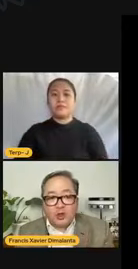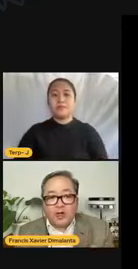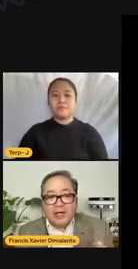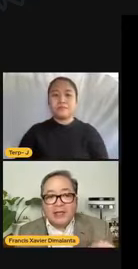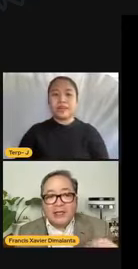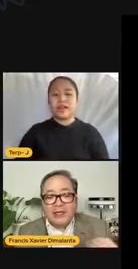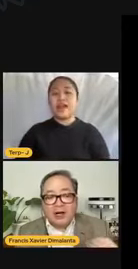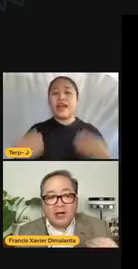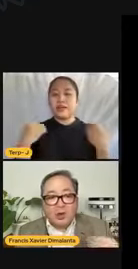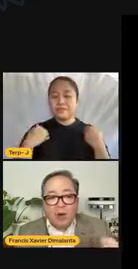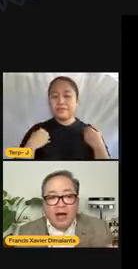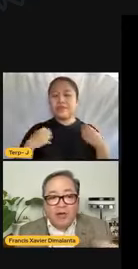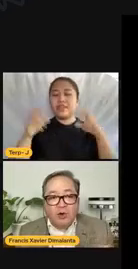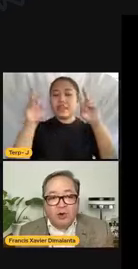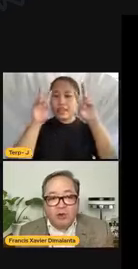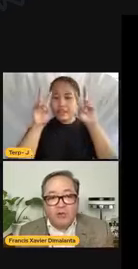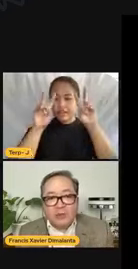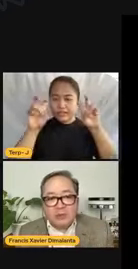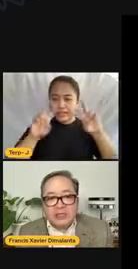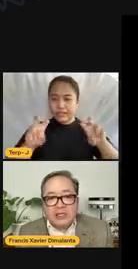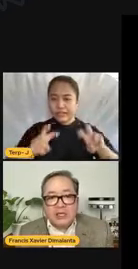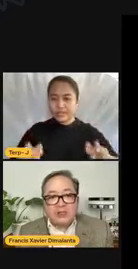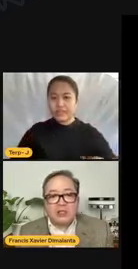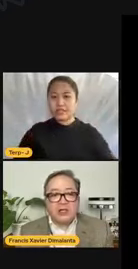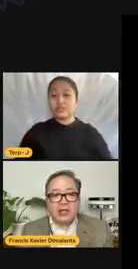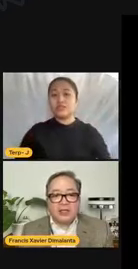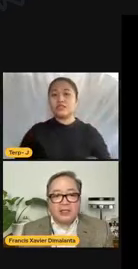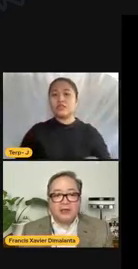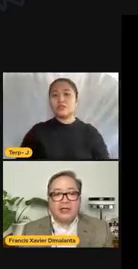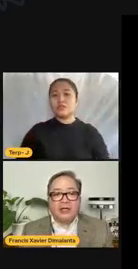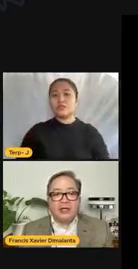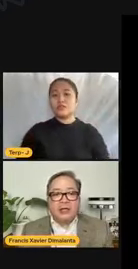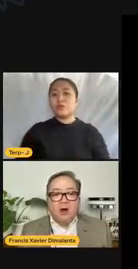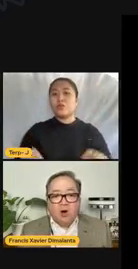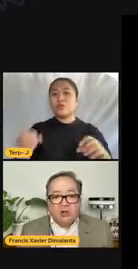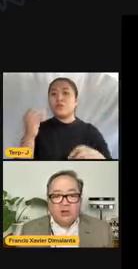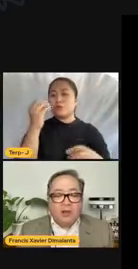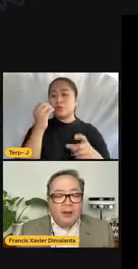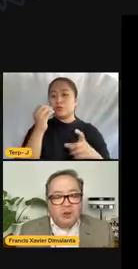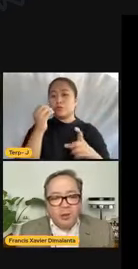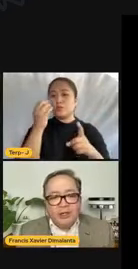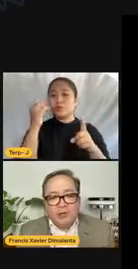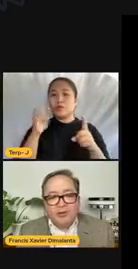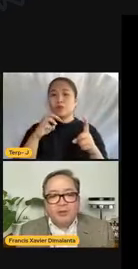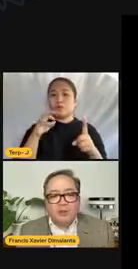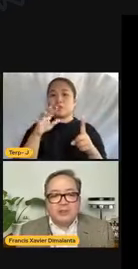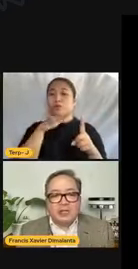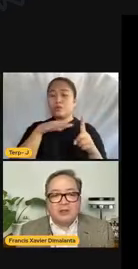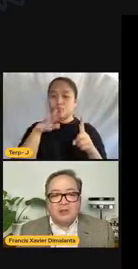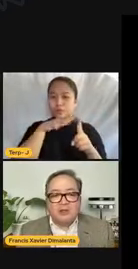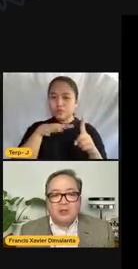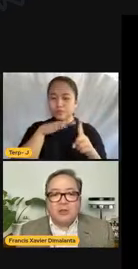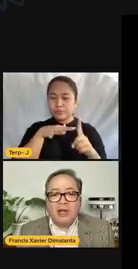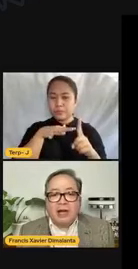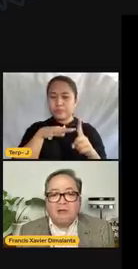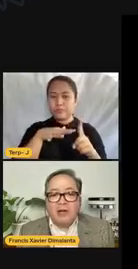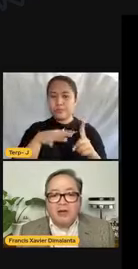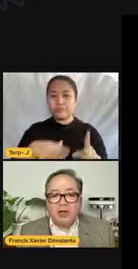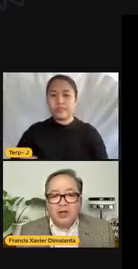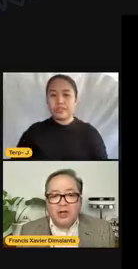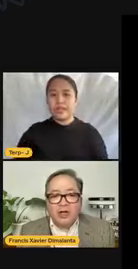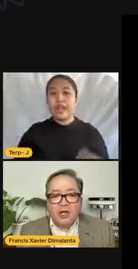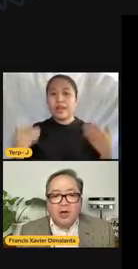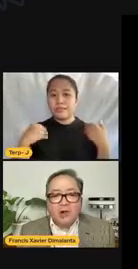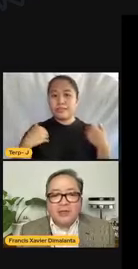make sure that there are no high or low frequency sounds that they're not hearing. Also, about 20 to 50% of children will have